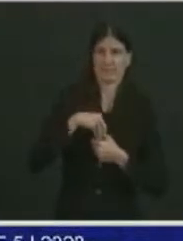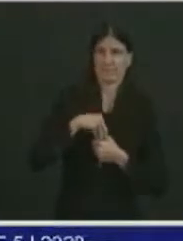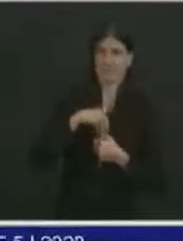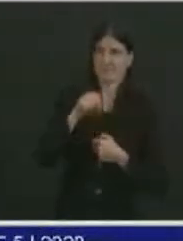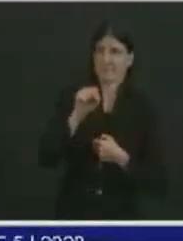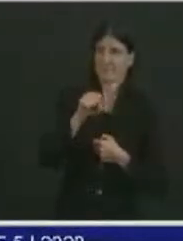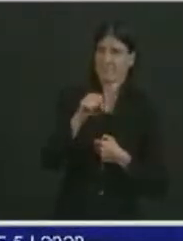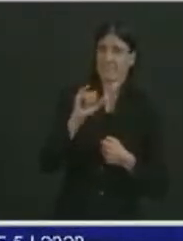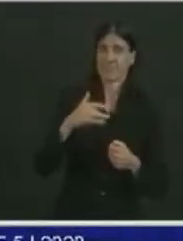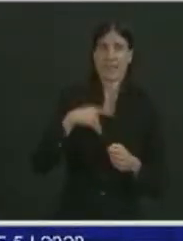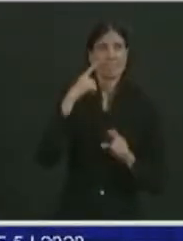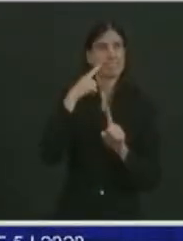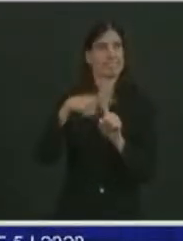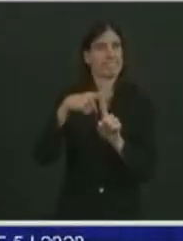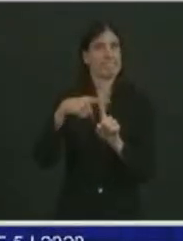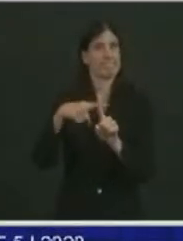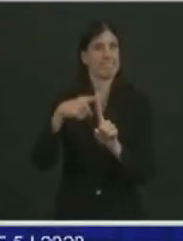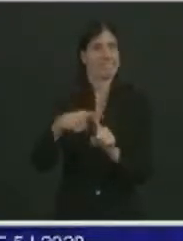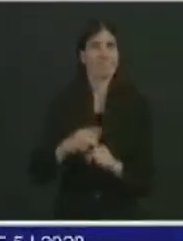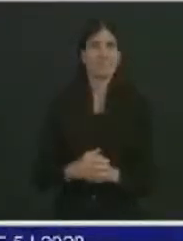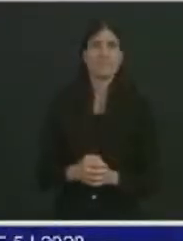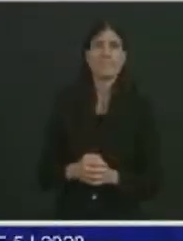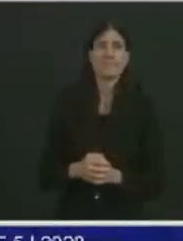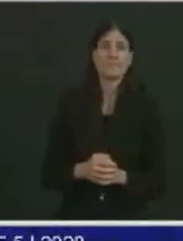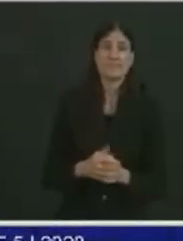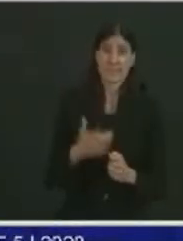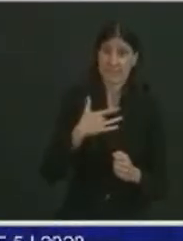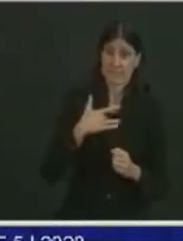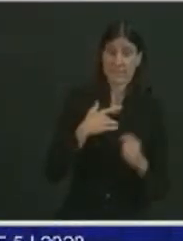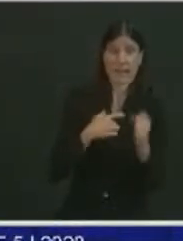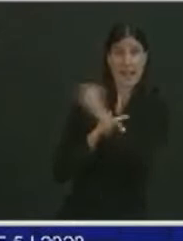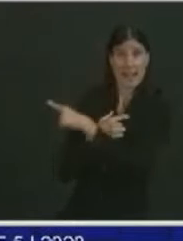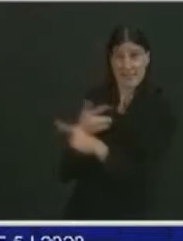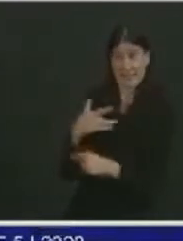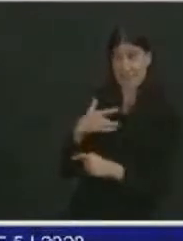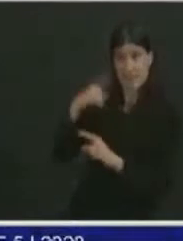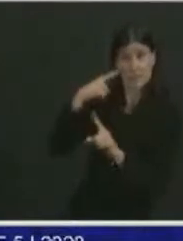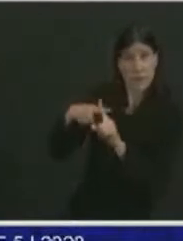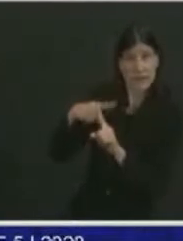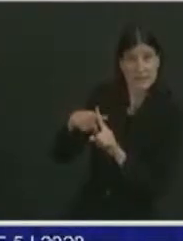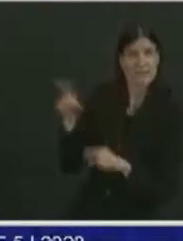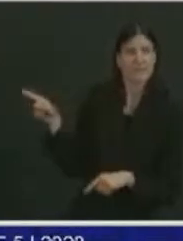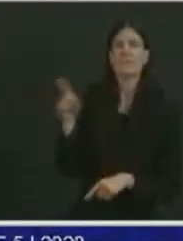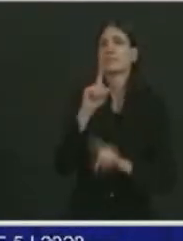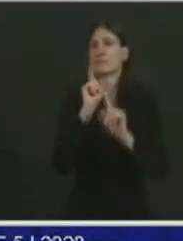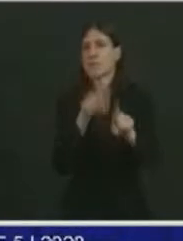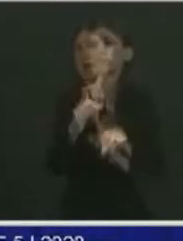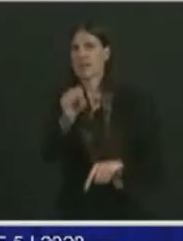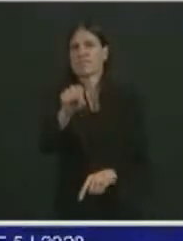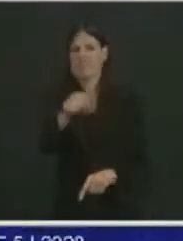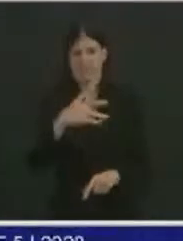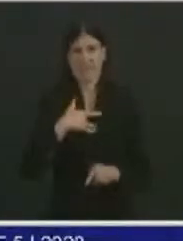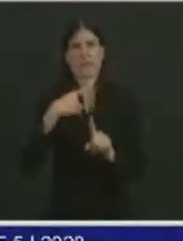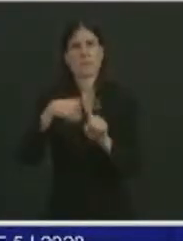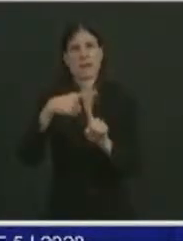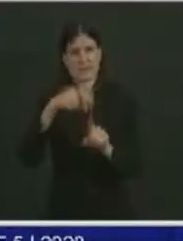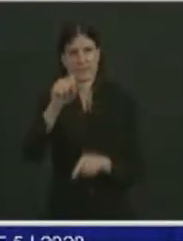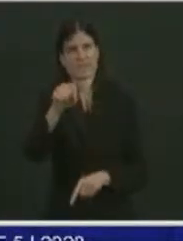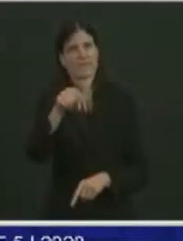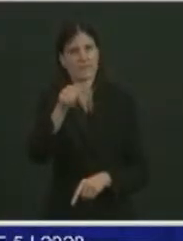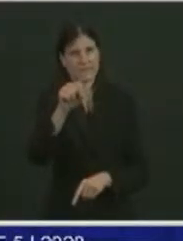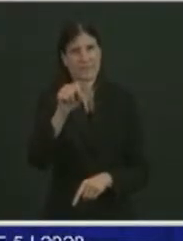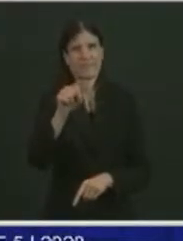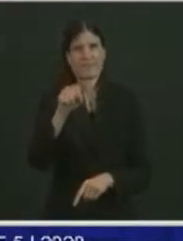I'm an eternal optimist. I think you have to be in this business. But yes, I am optimistic, and I'm